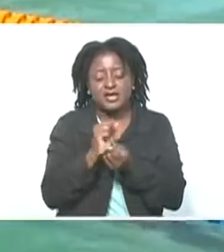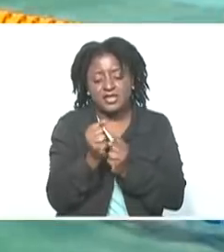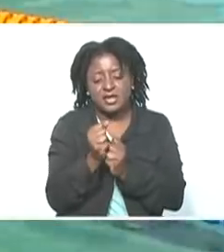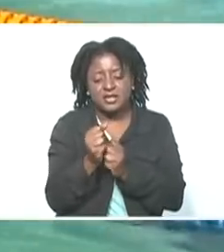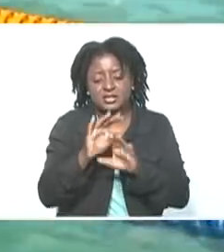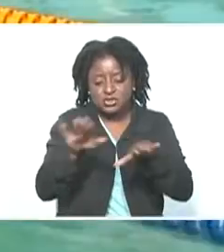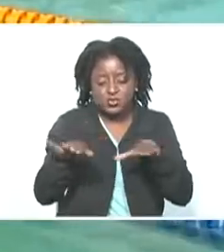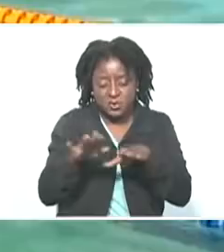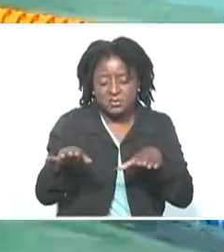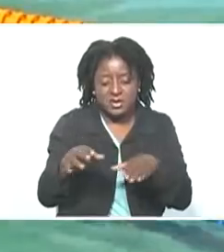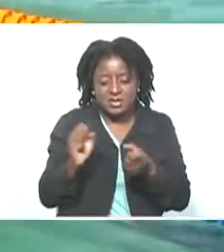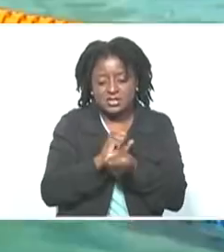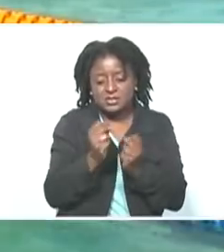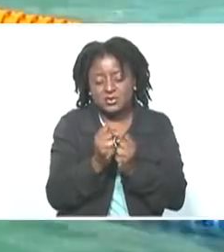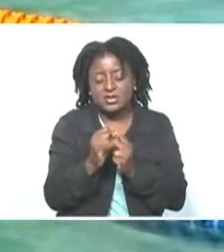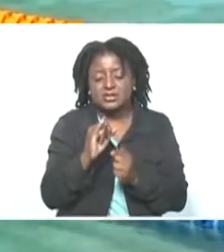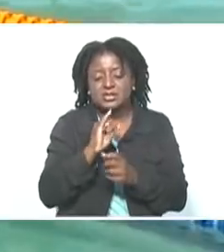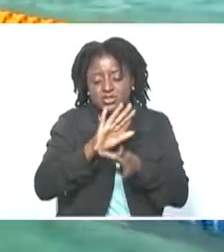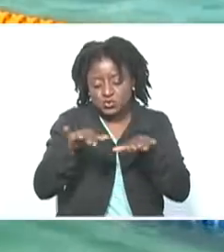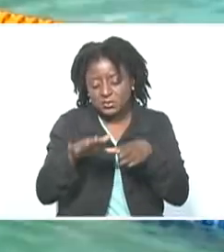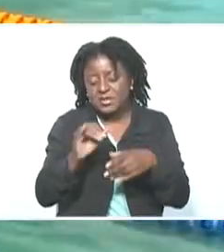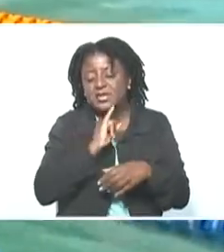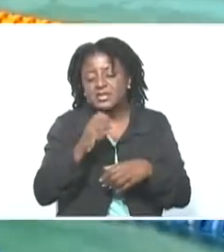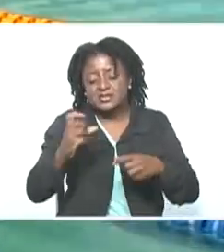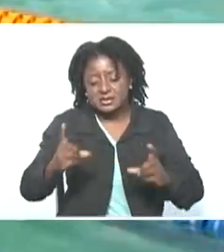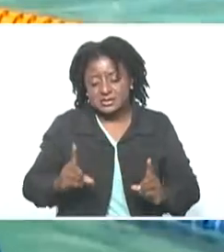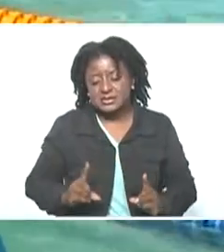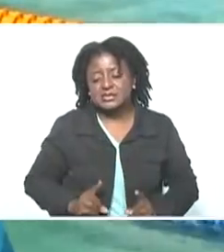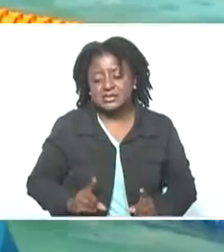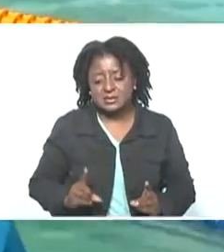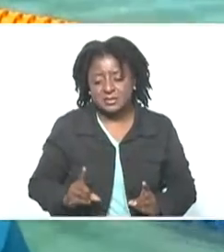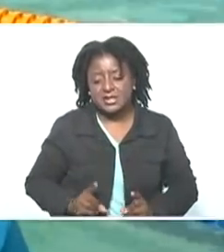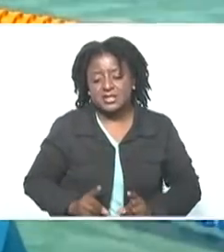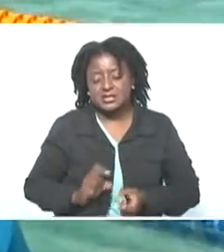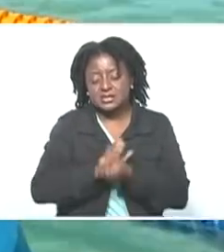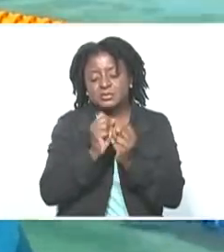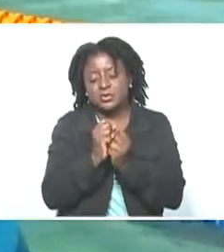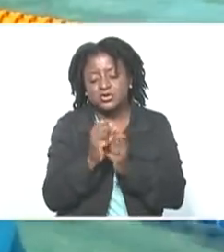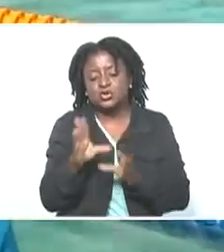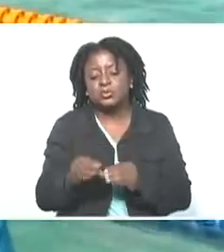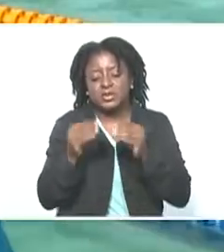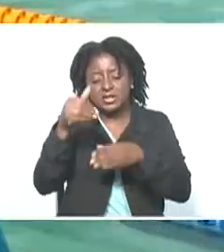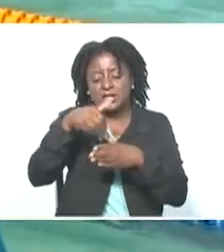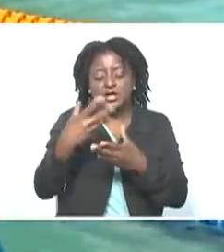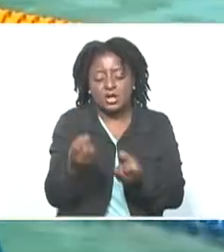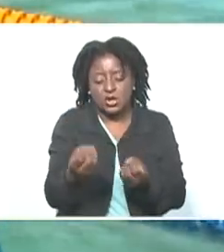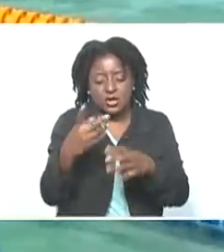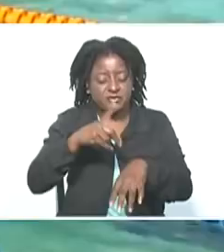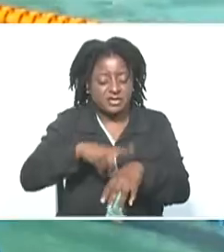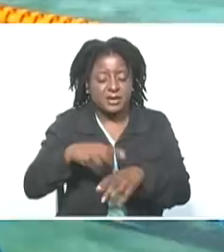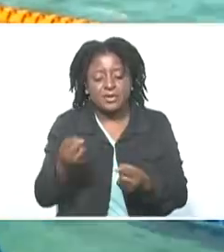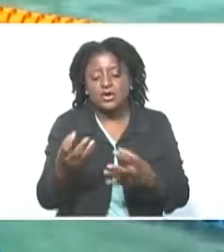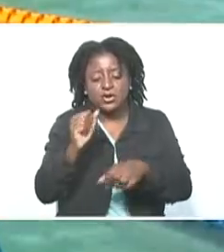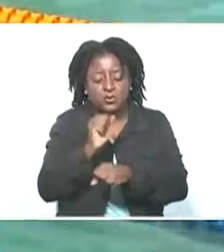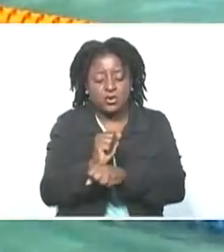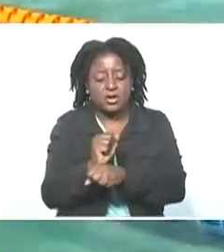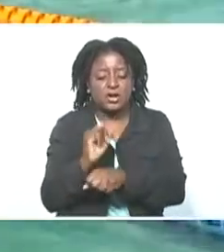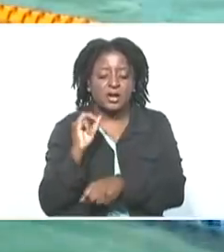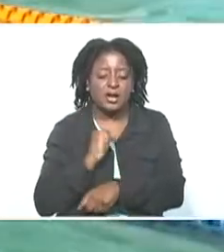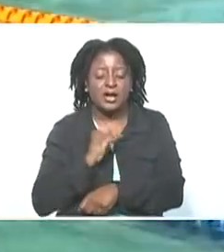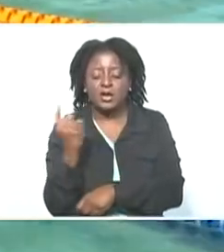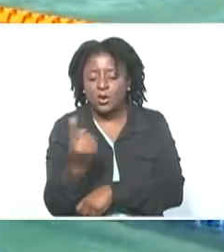I mean, swimming is a disciplined sport. You put a lot of time, a lot of work. I'm always telling kids to work hard in the water,